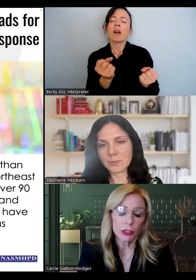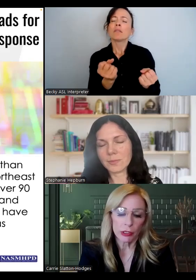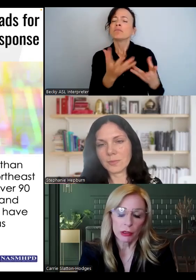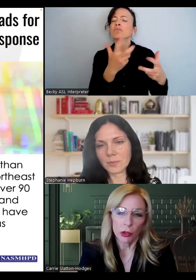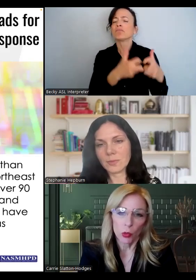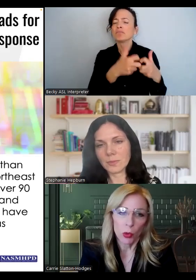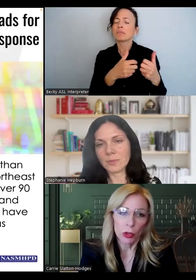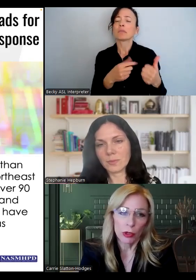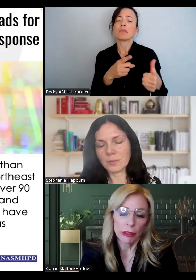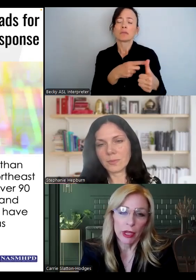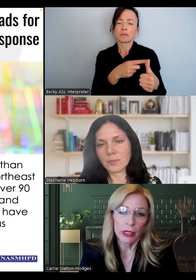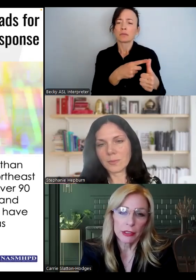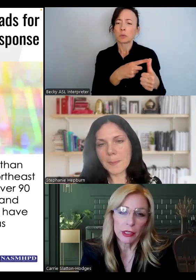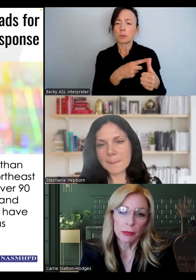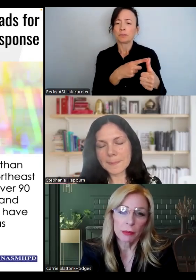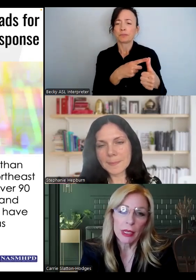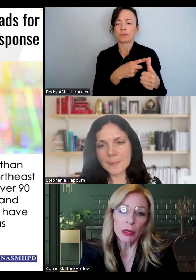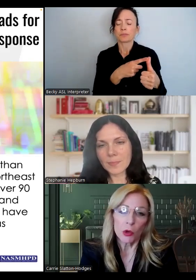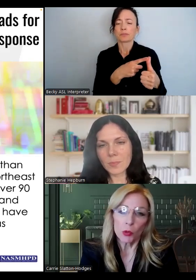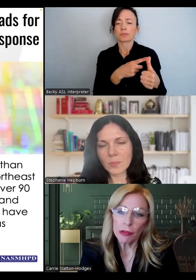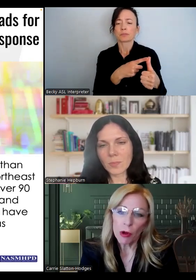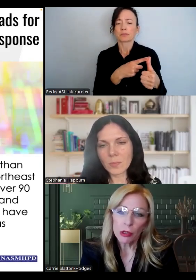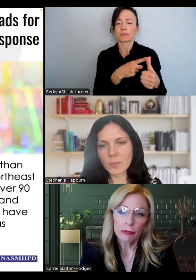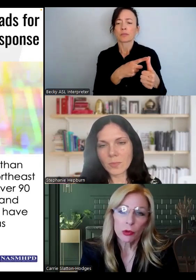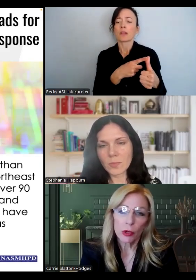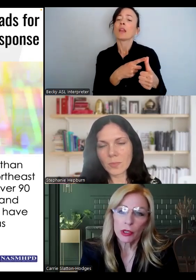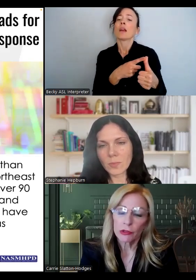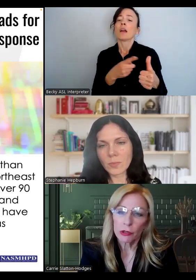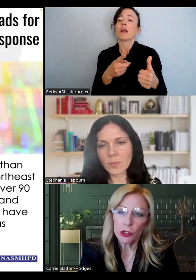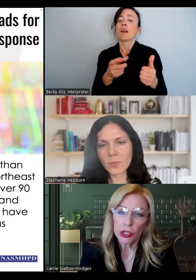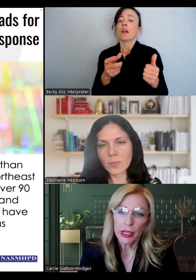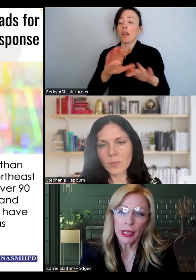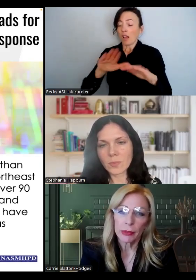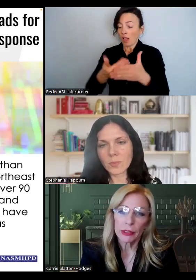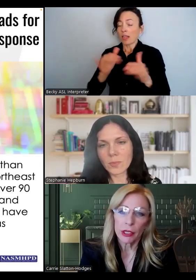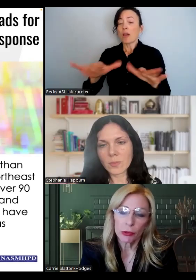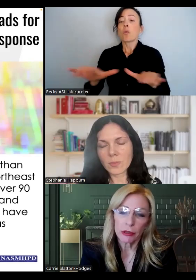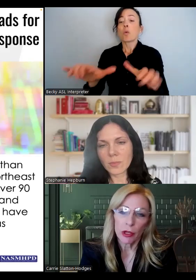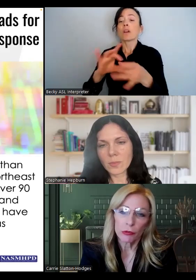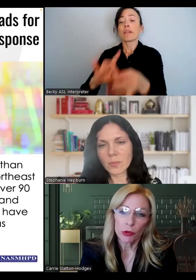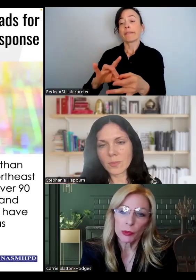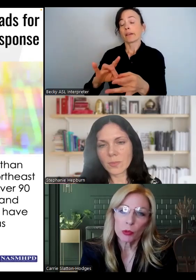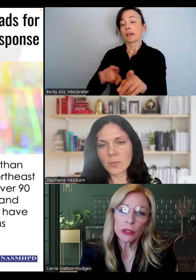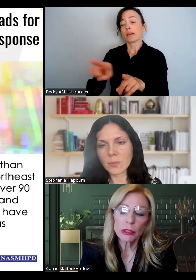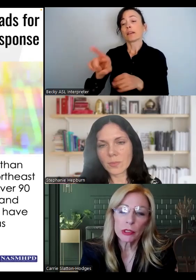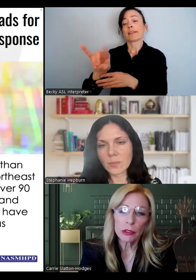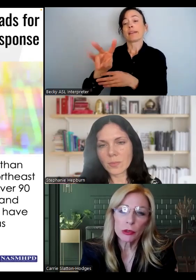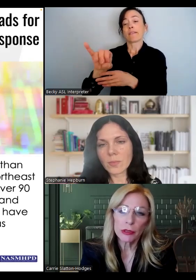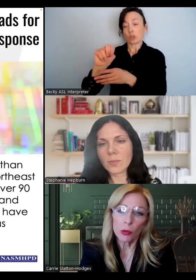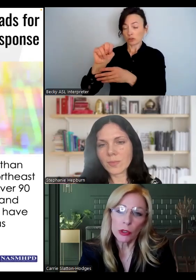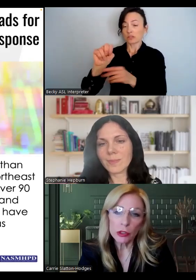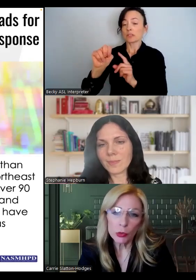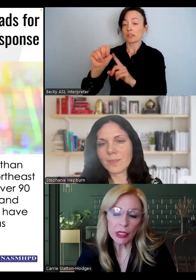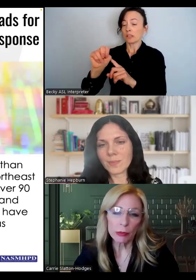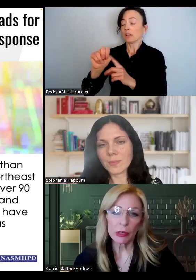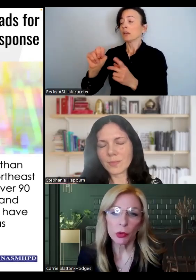in particular were that with all of the work of diversion that had been done with law enforcement, we still knew that